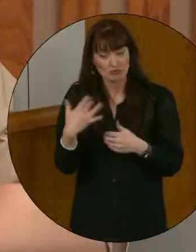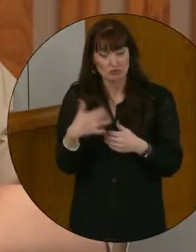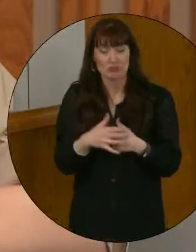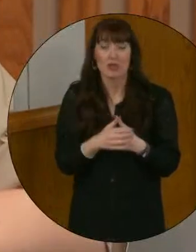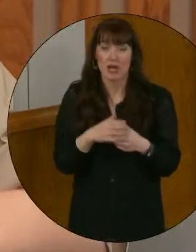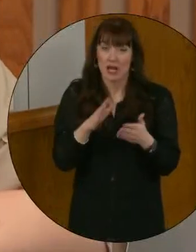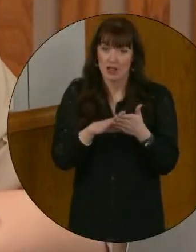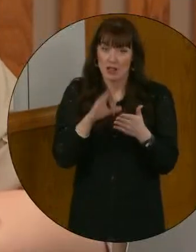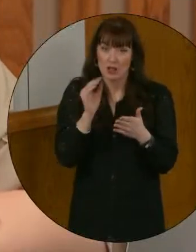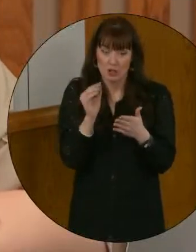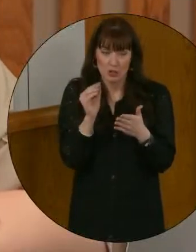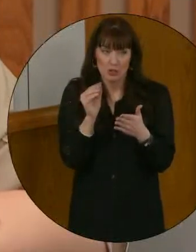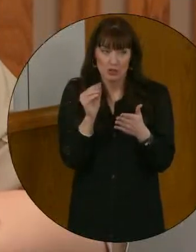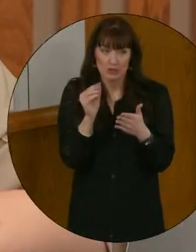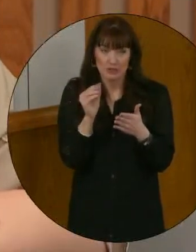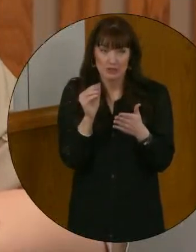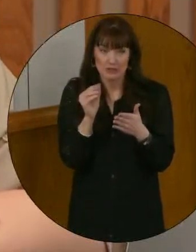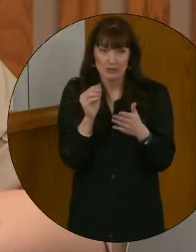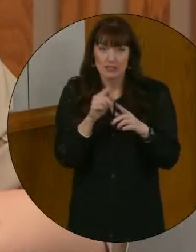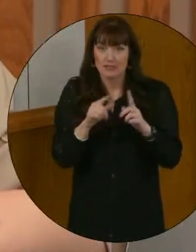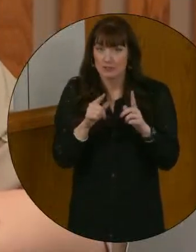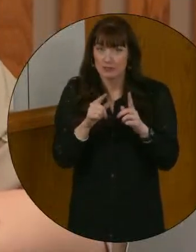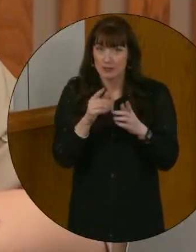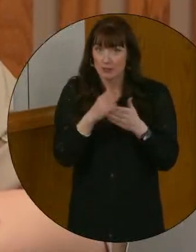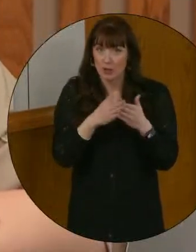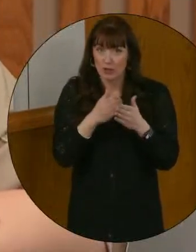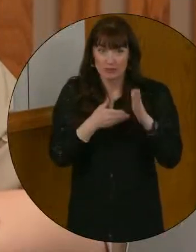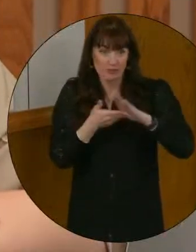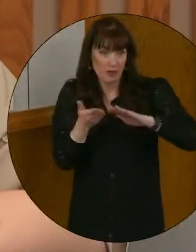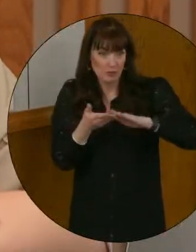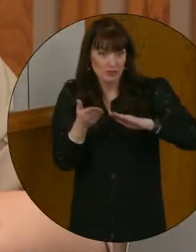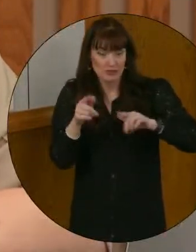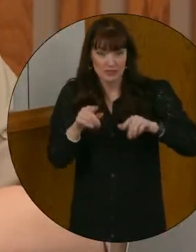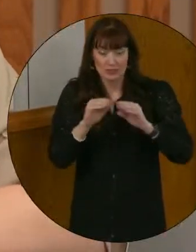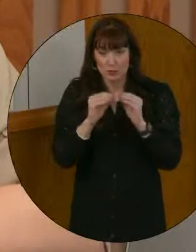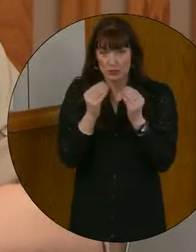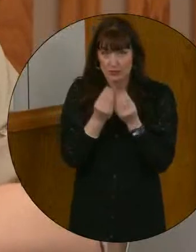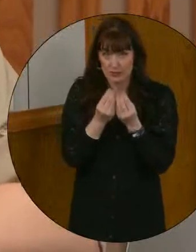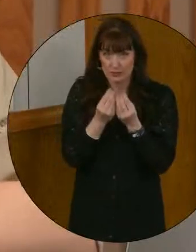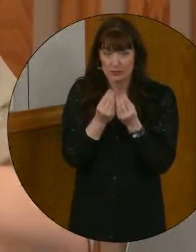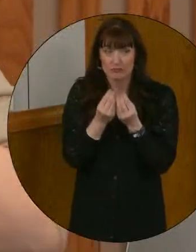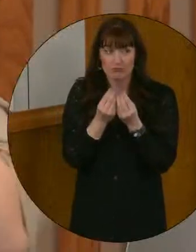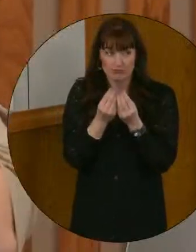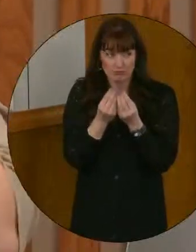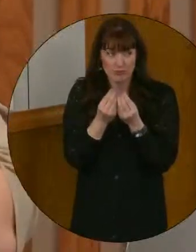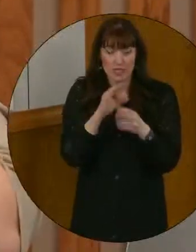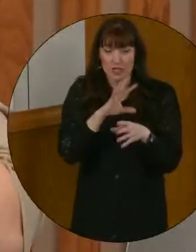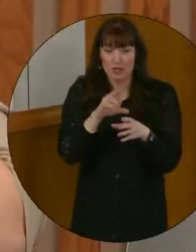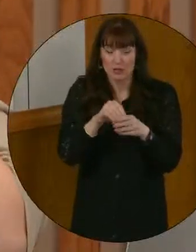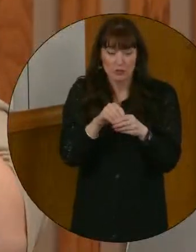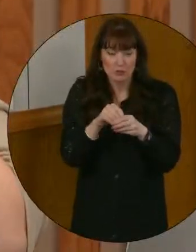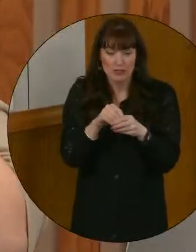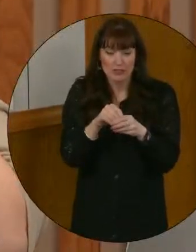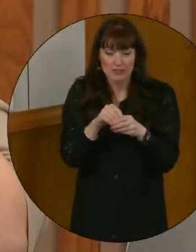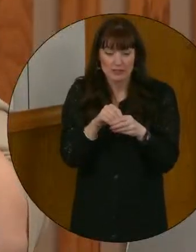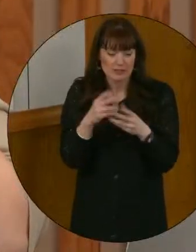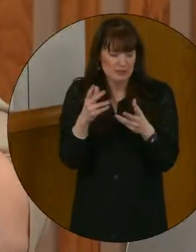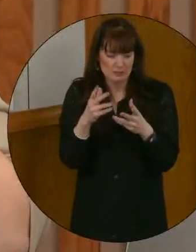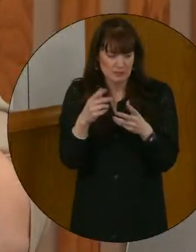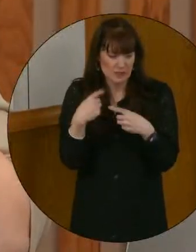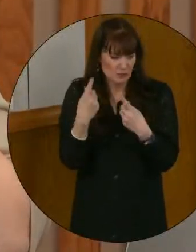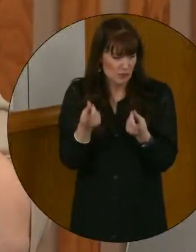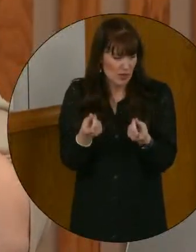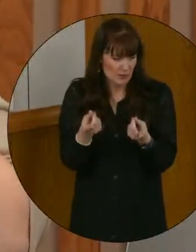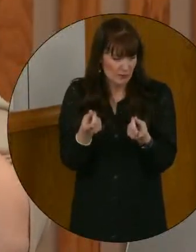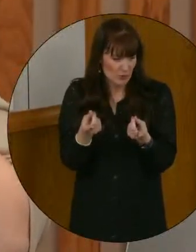I learned about the different pieces of the operation of this organization, including how long it's been around